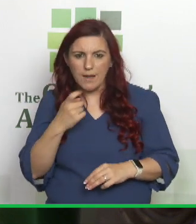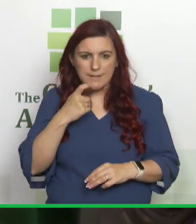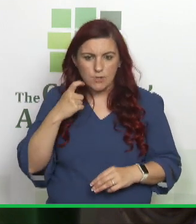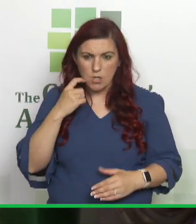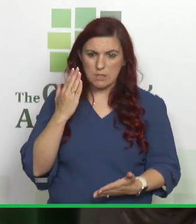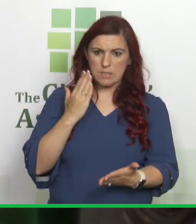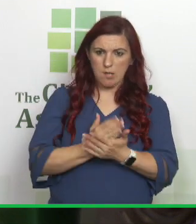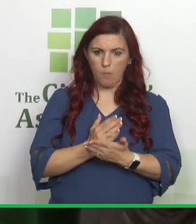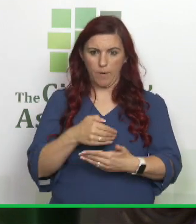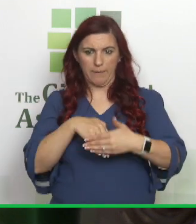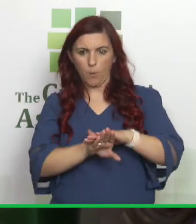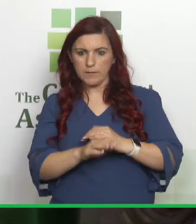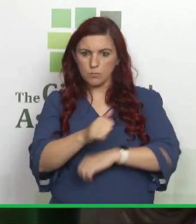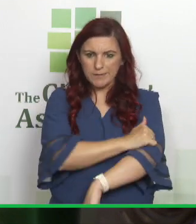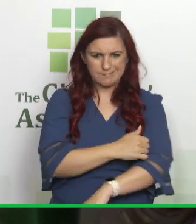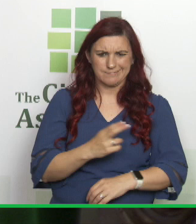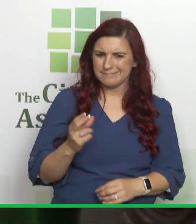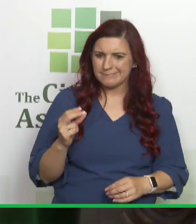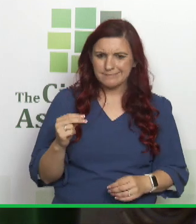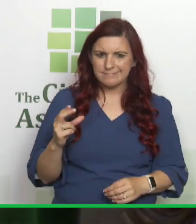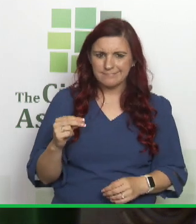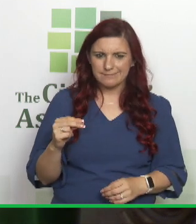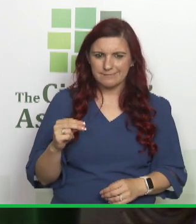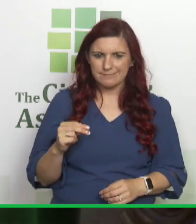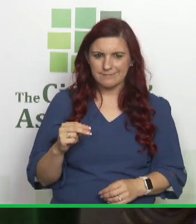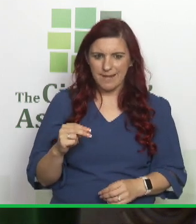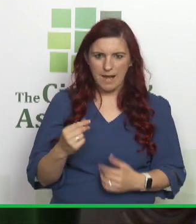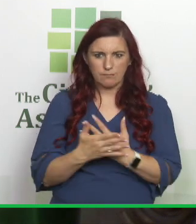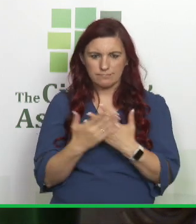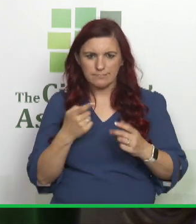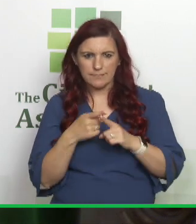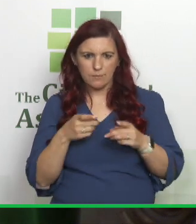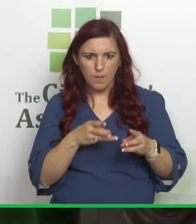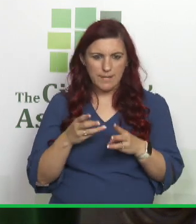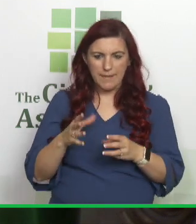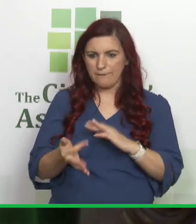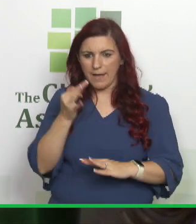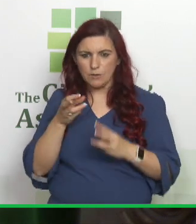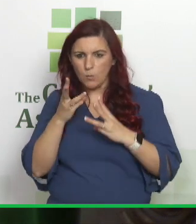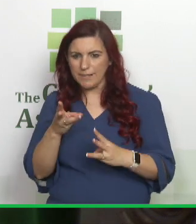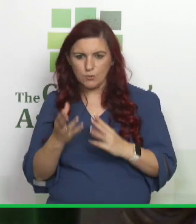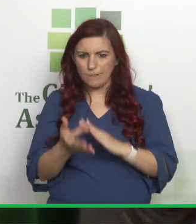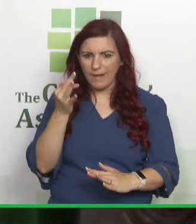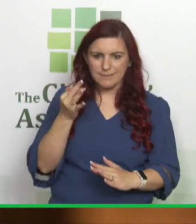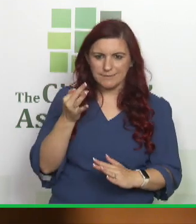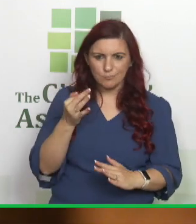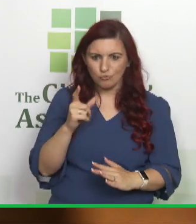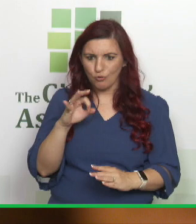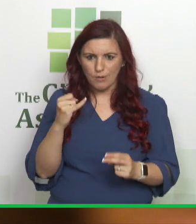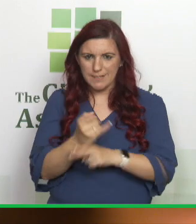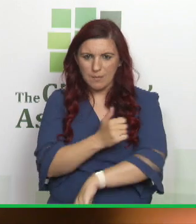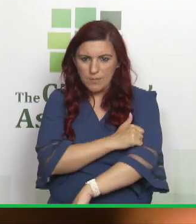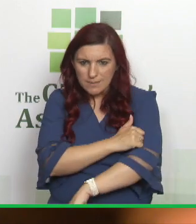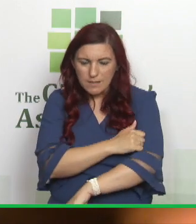gate when they are committed to prison, and they will use every method to seek to gain access to illicit drugs in our custody. As a